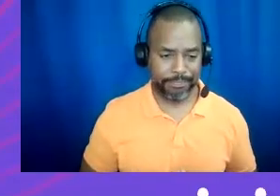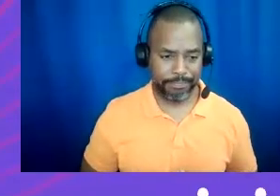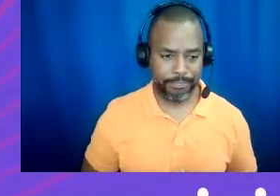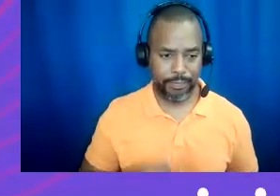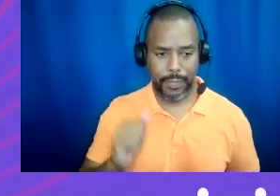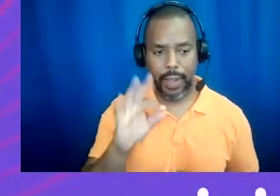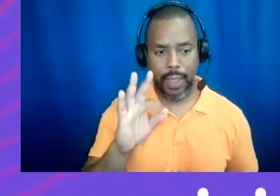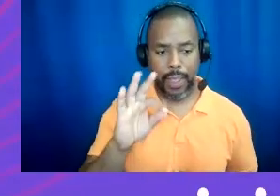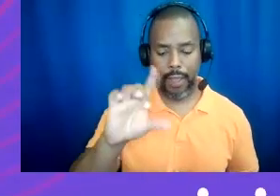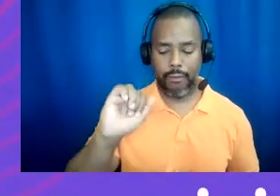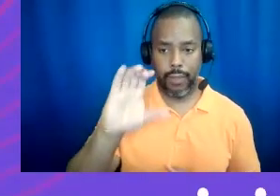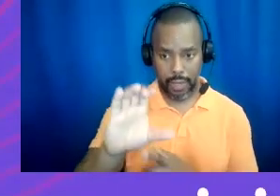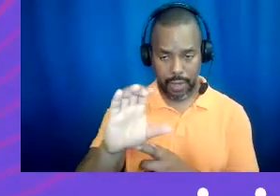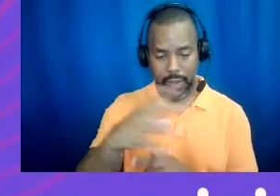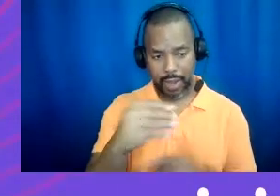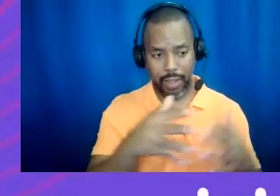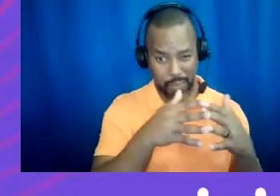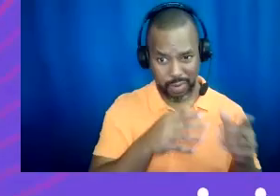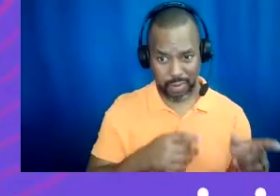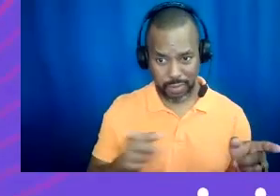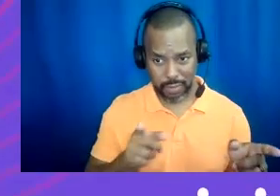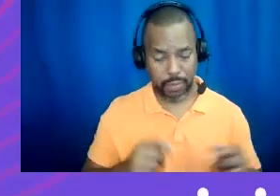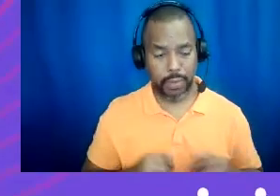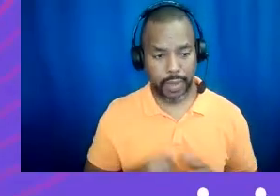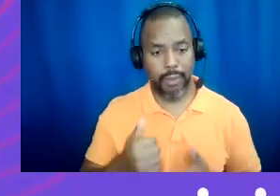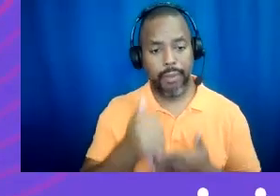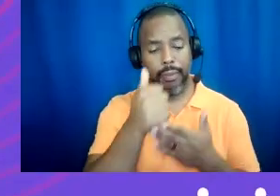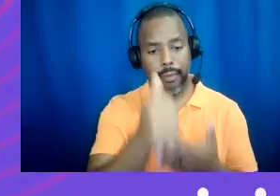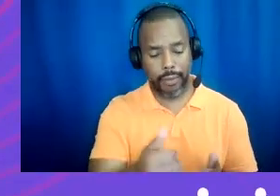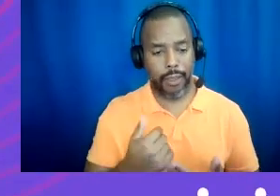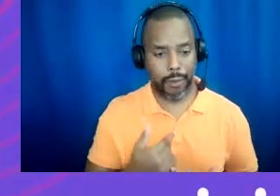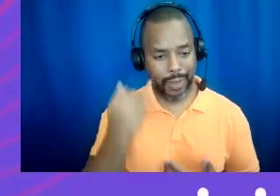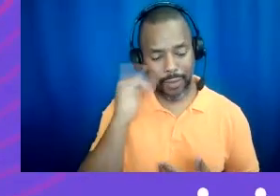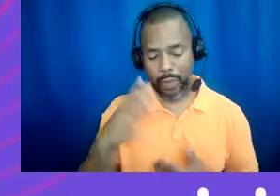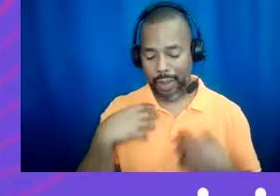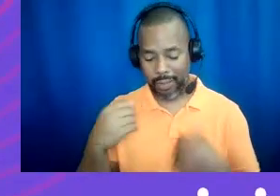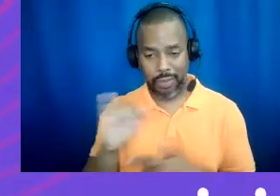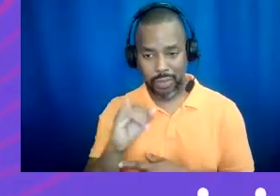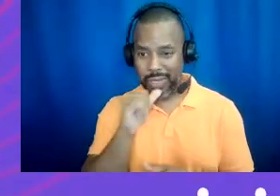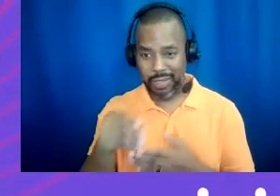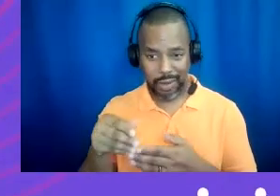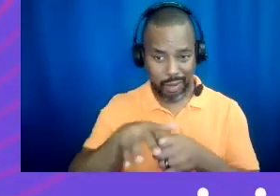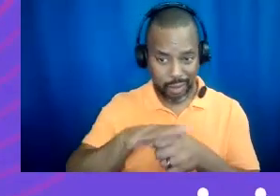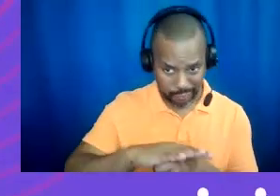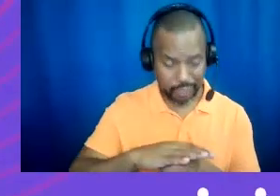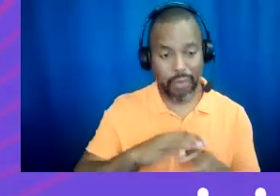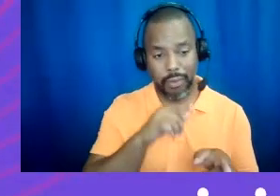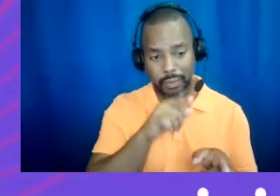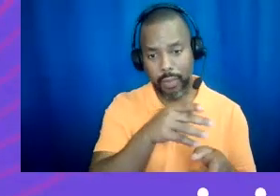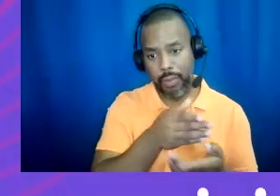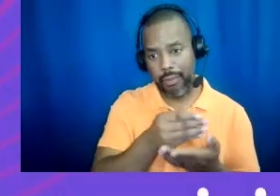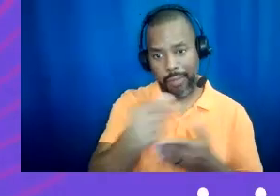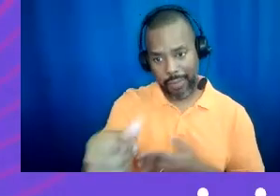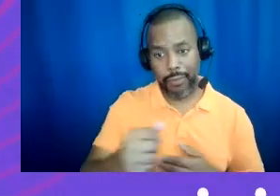and American Fidelity benefit products can help with expenses your health insurance doesn't cover so that you can care about everything